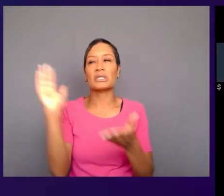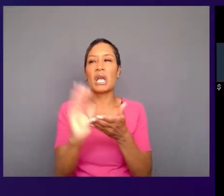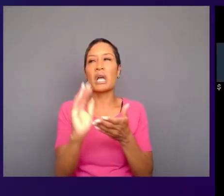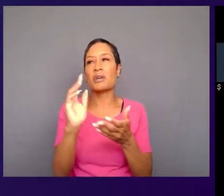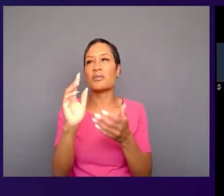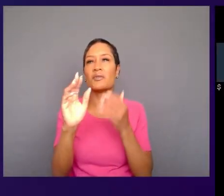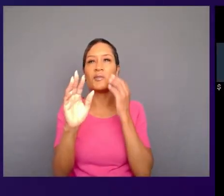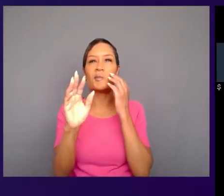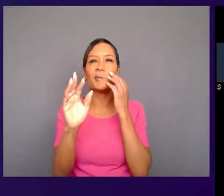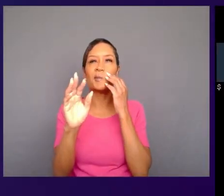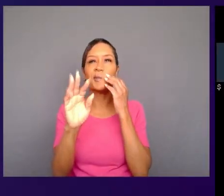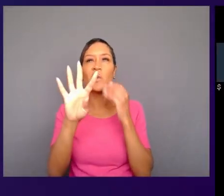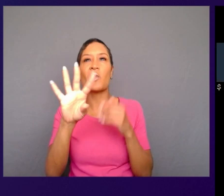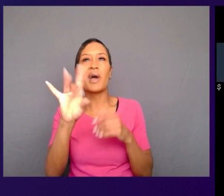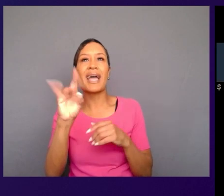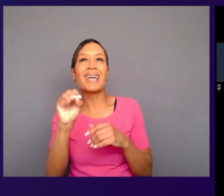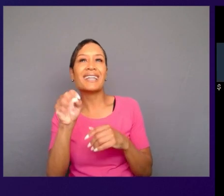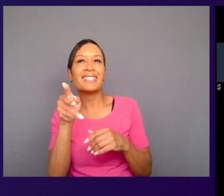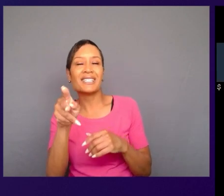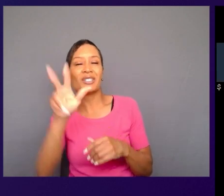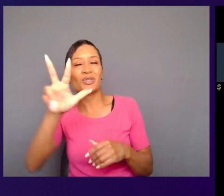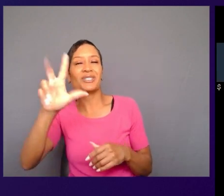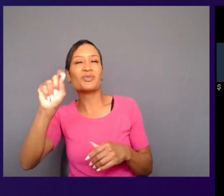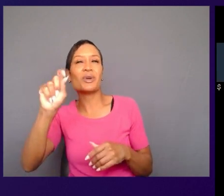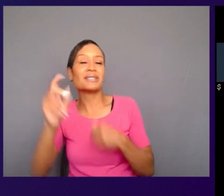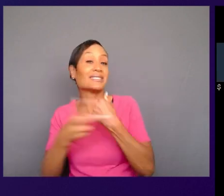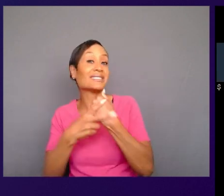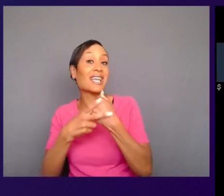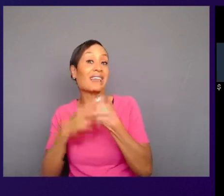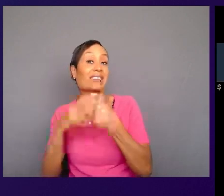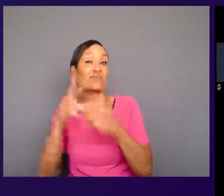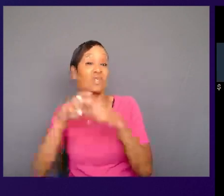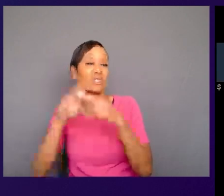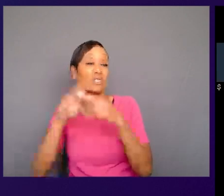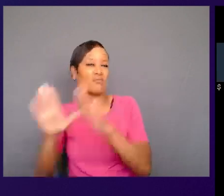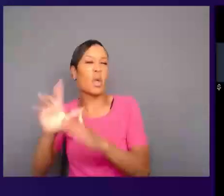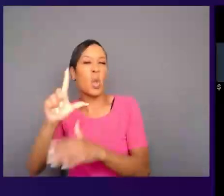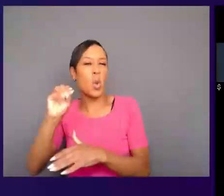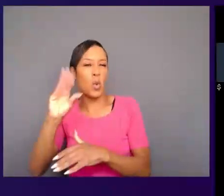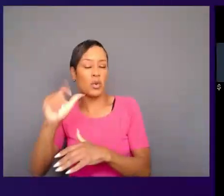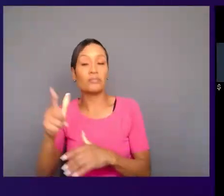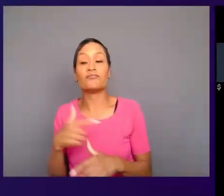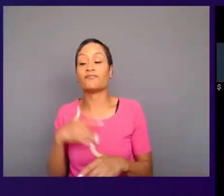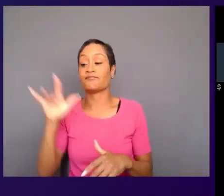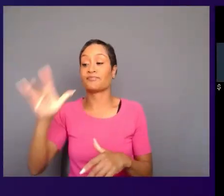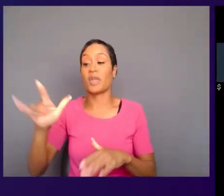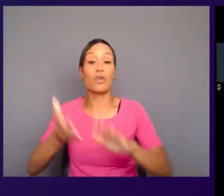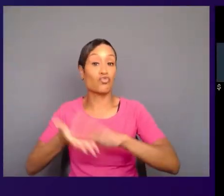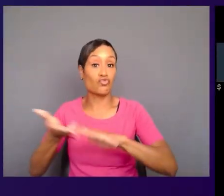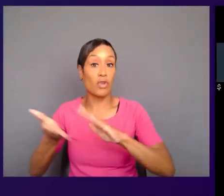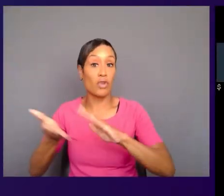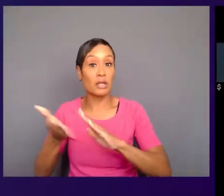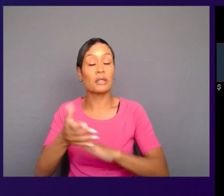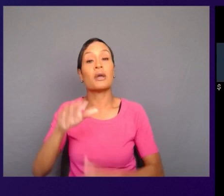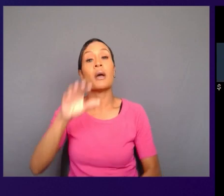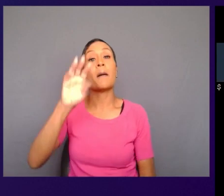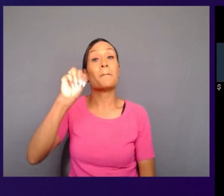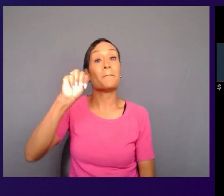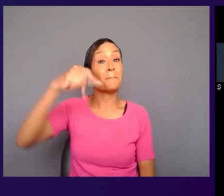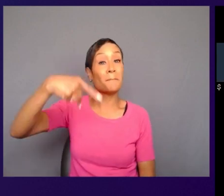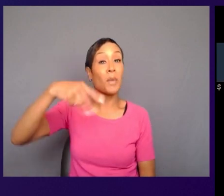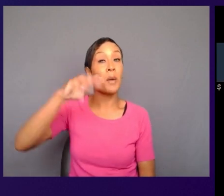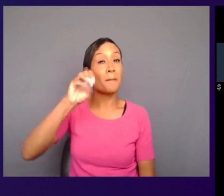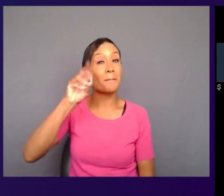to 320, and just save the results locally. And again, when I run this command, Mountpoint will stream